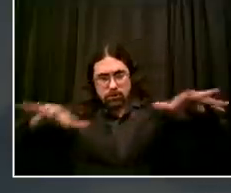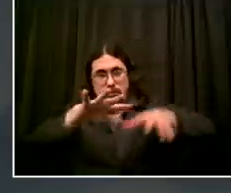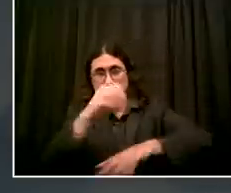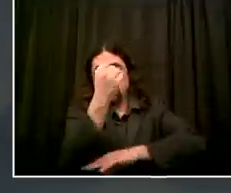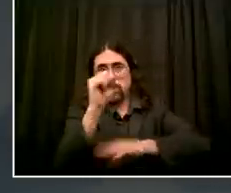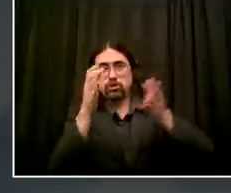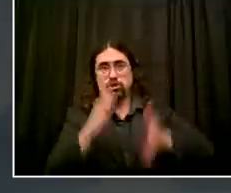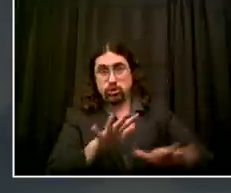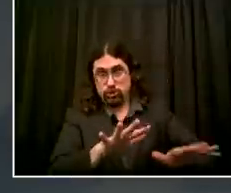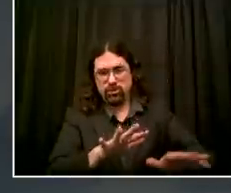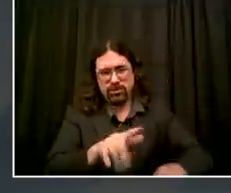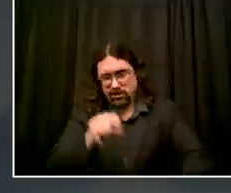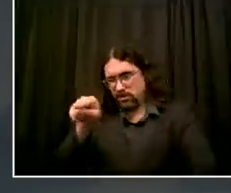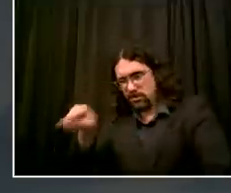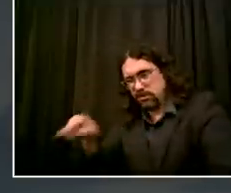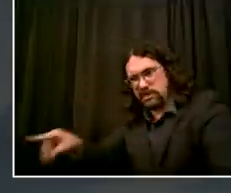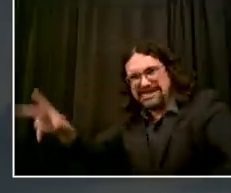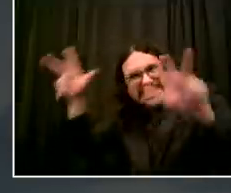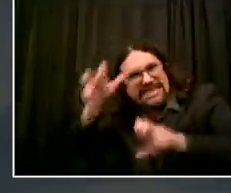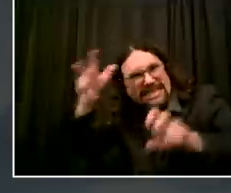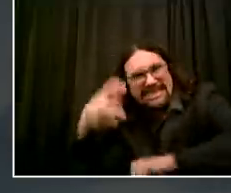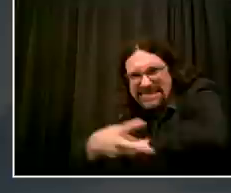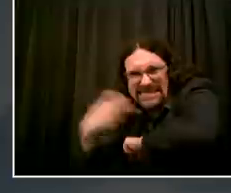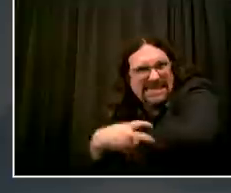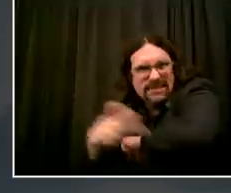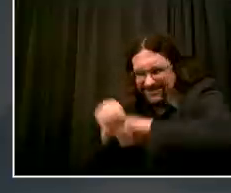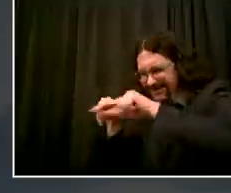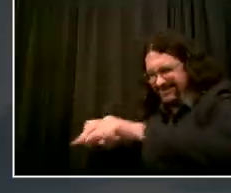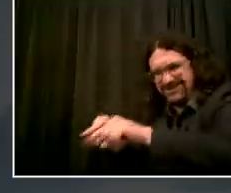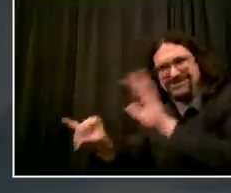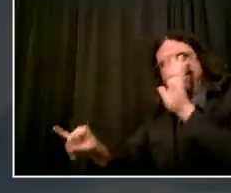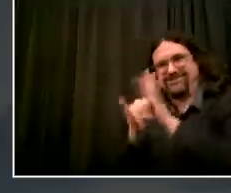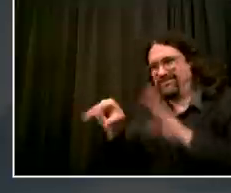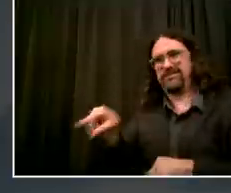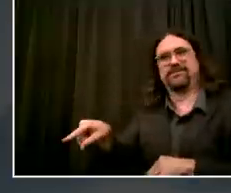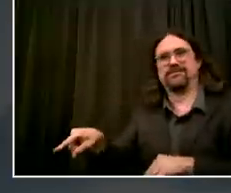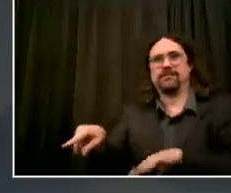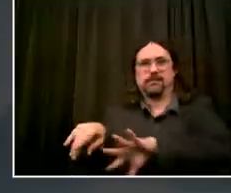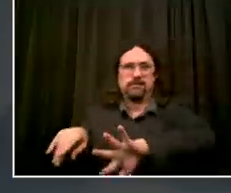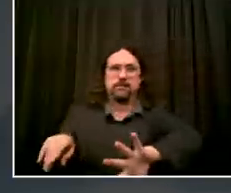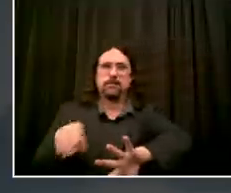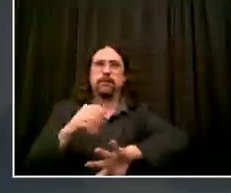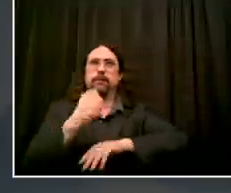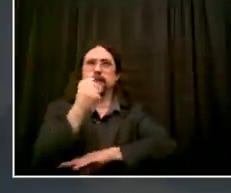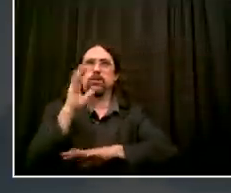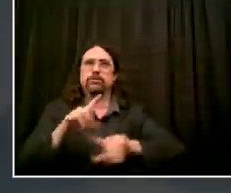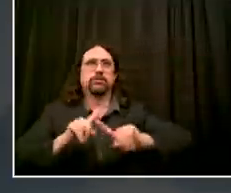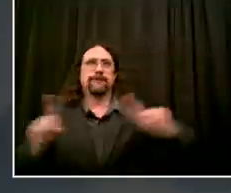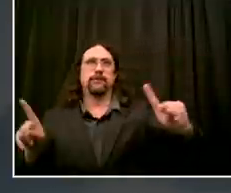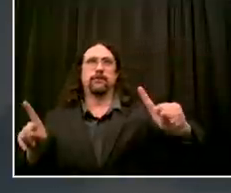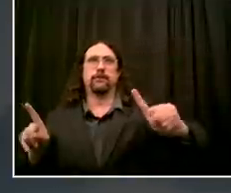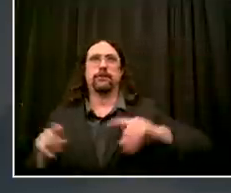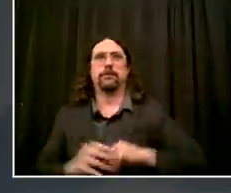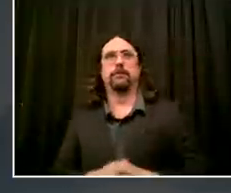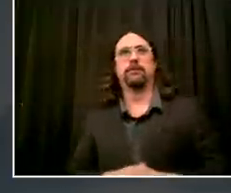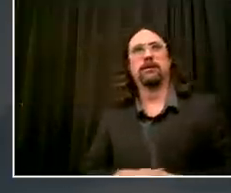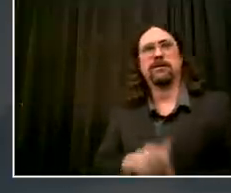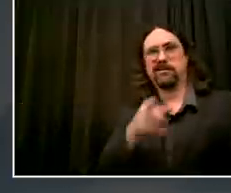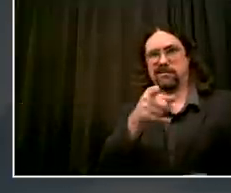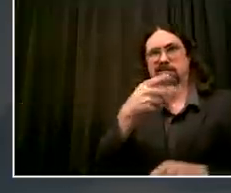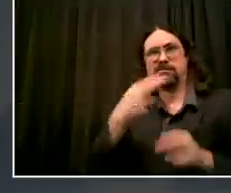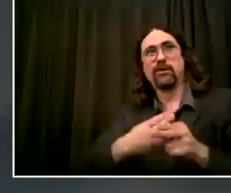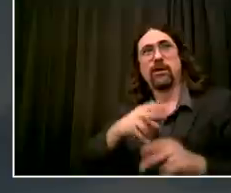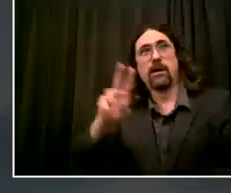truck that did happen. We see a number of vehicles to